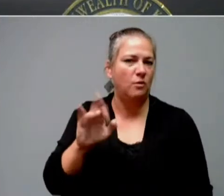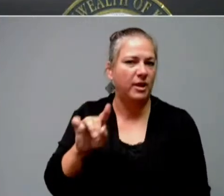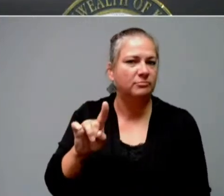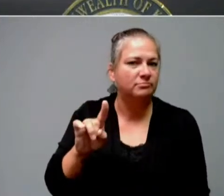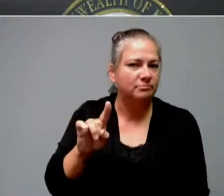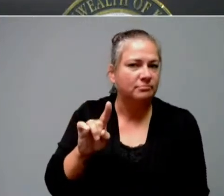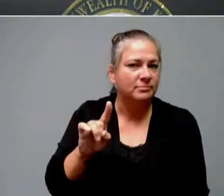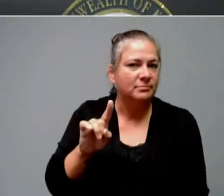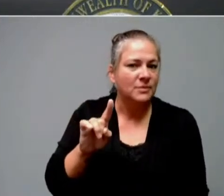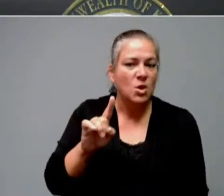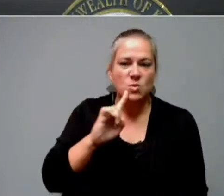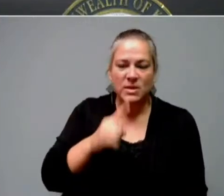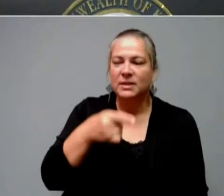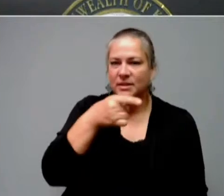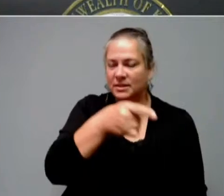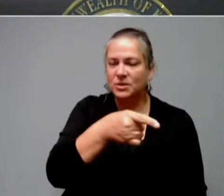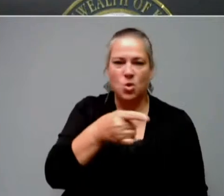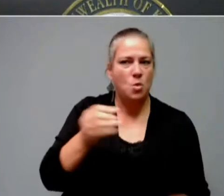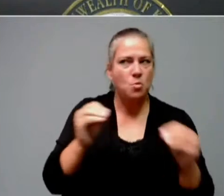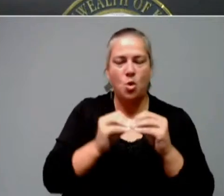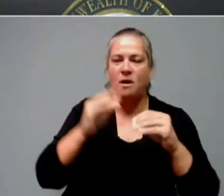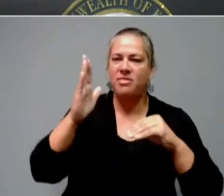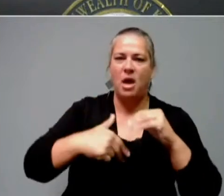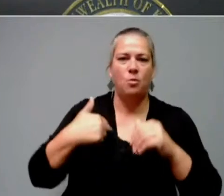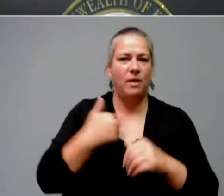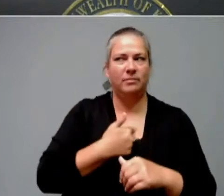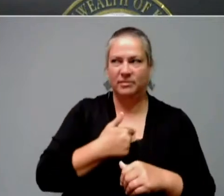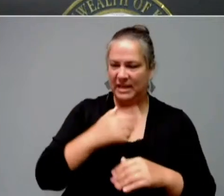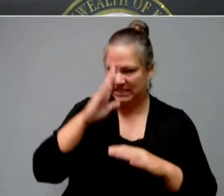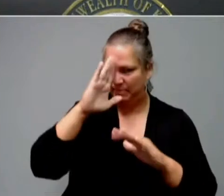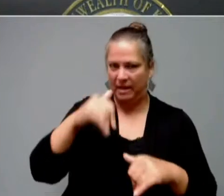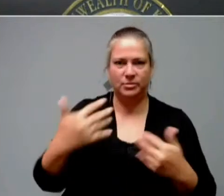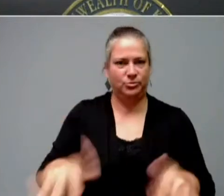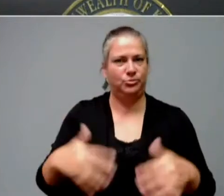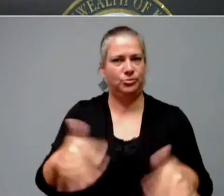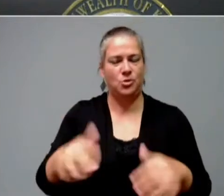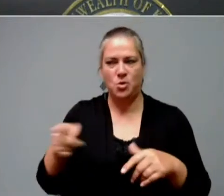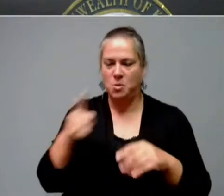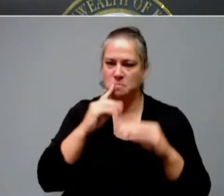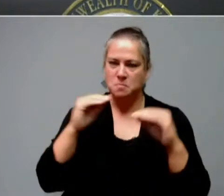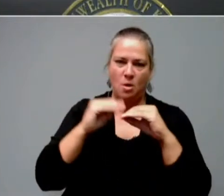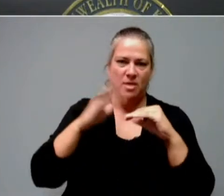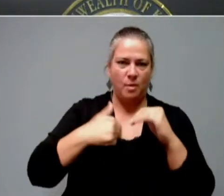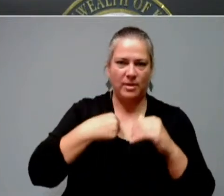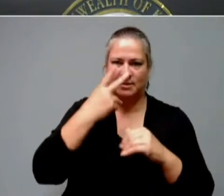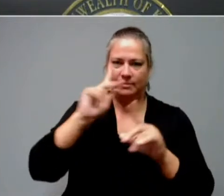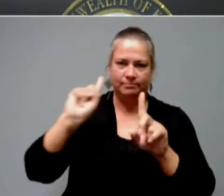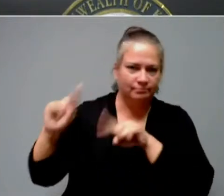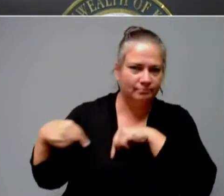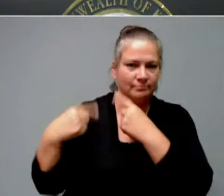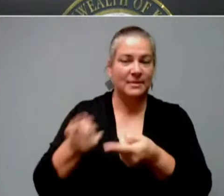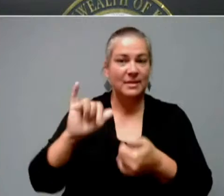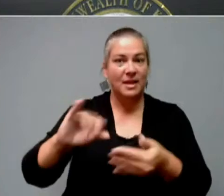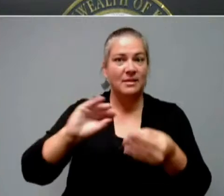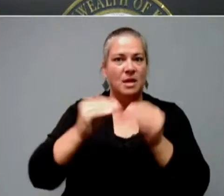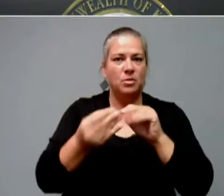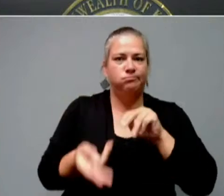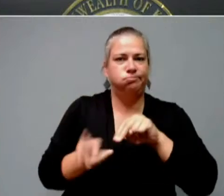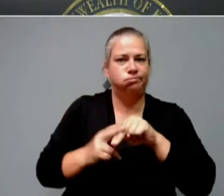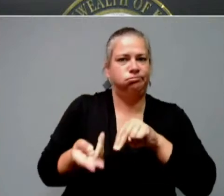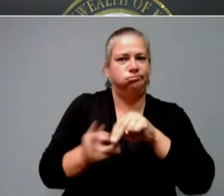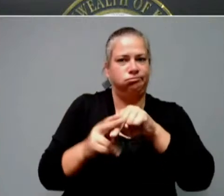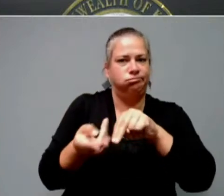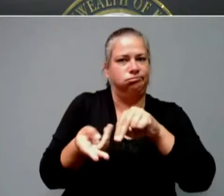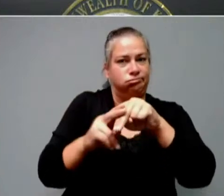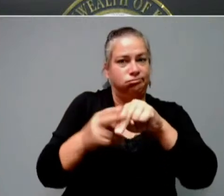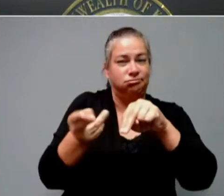than we had ever expected, more than we have ever seen, and this number continues to grow. Folks,